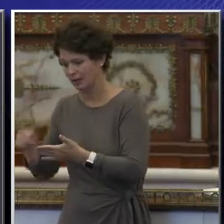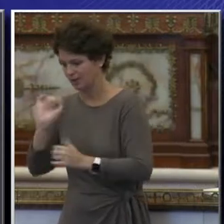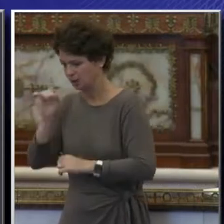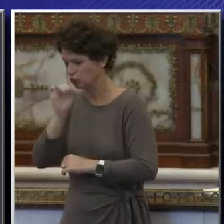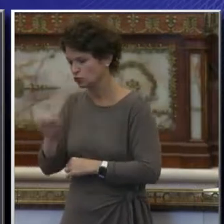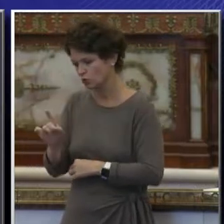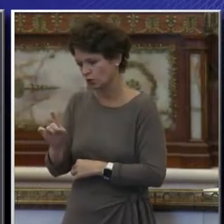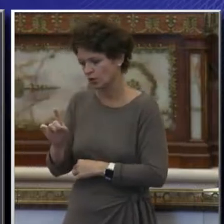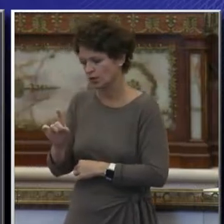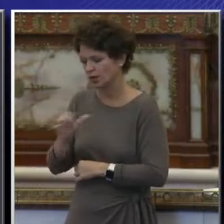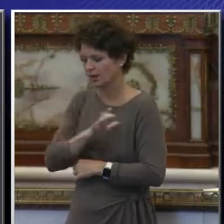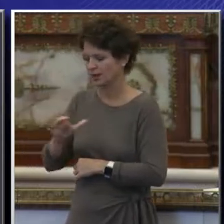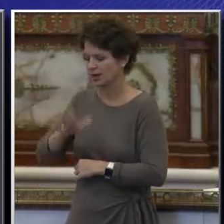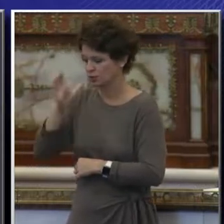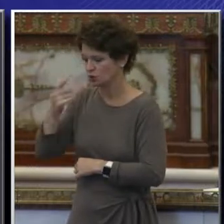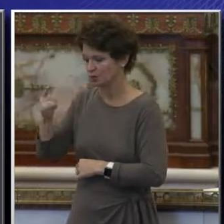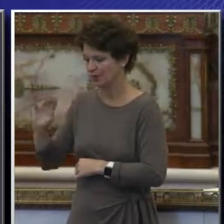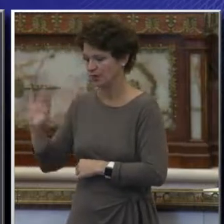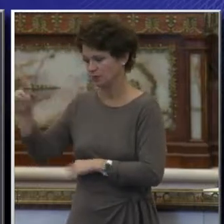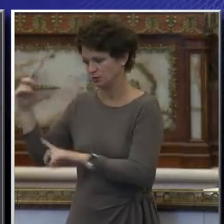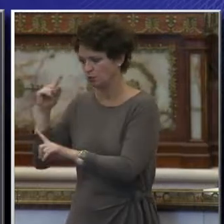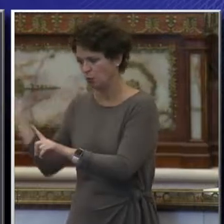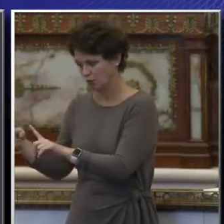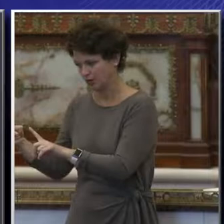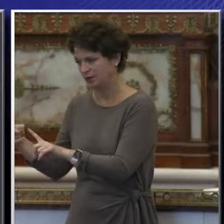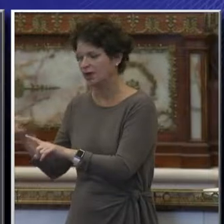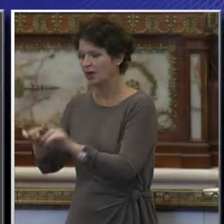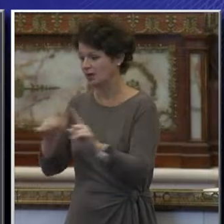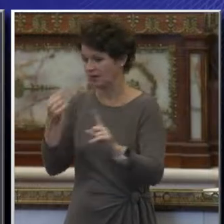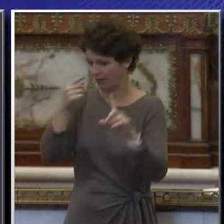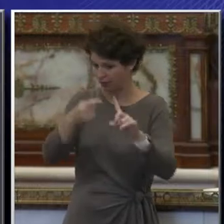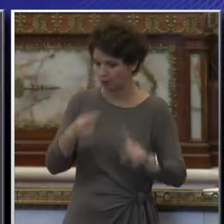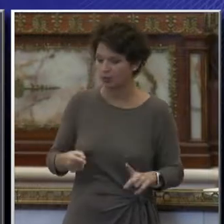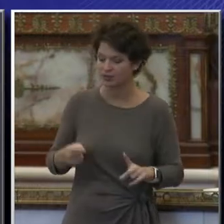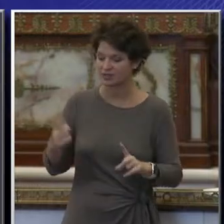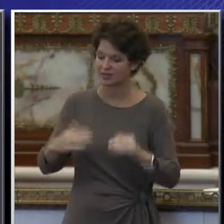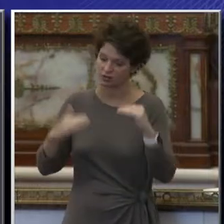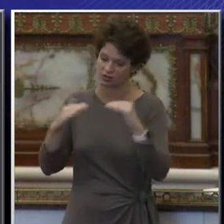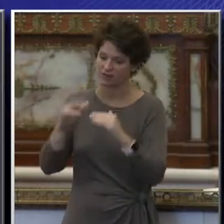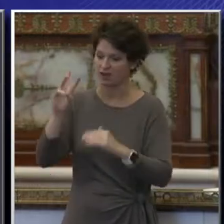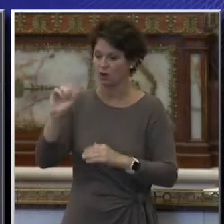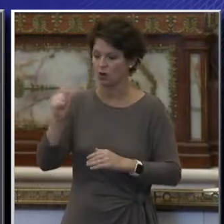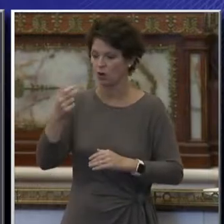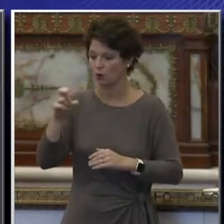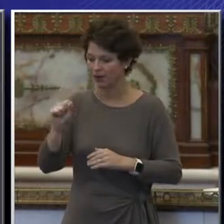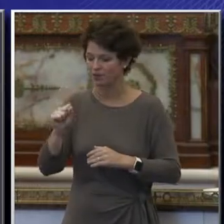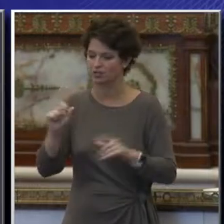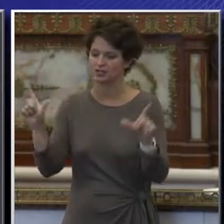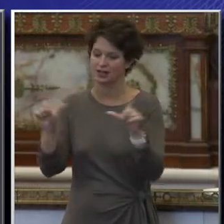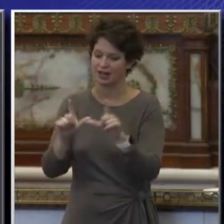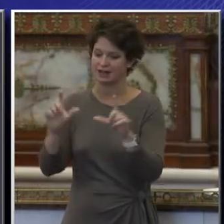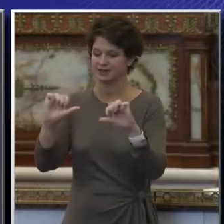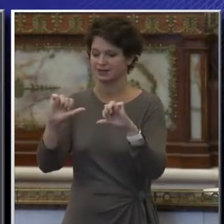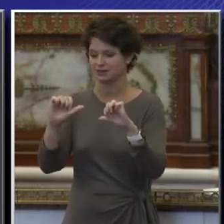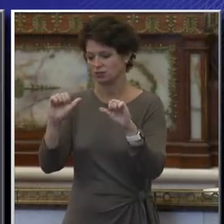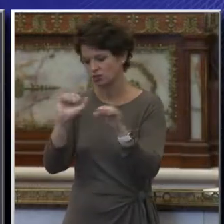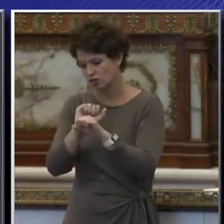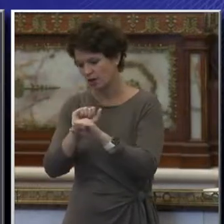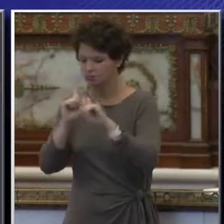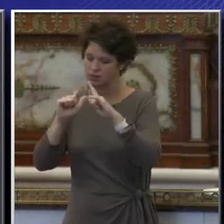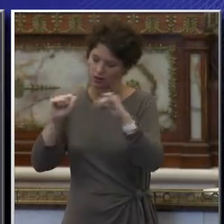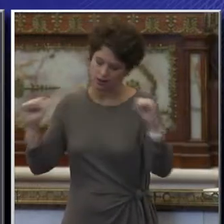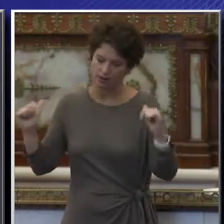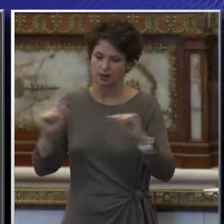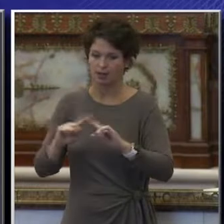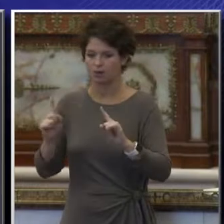to Councilwoman Gim's point and others, that there are fair wages and those are life-sustaining jobs.